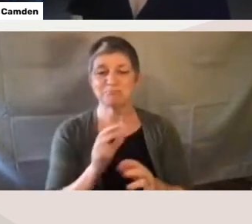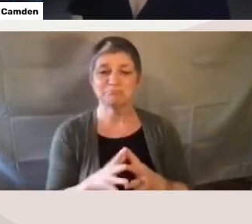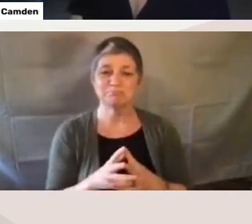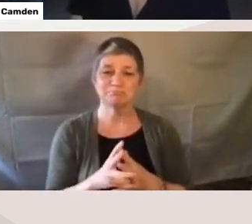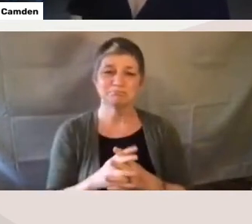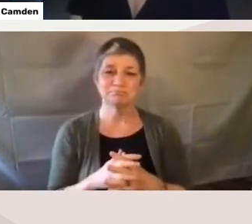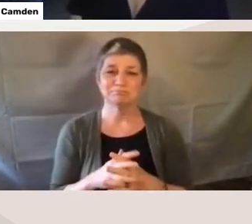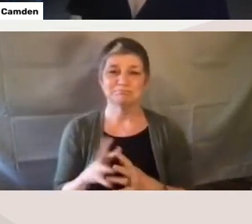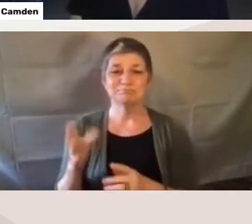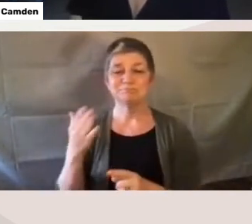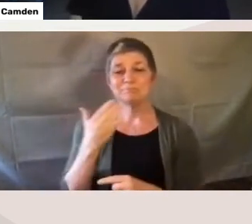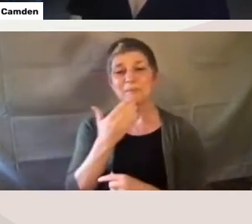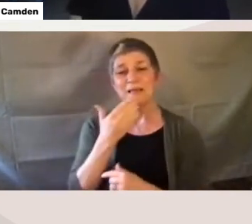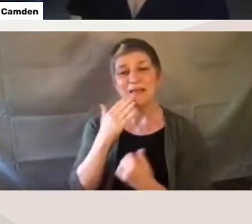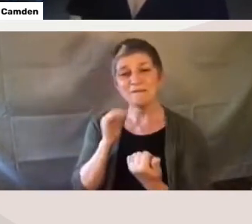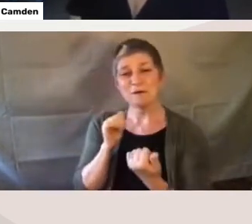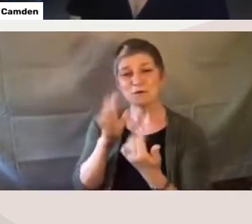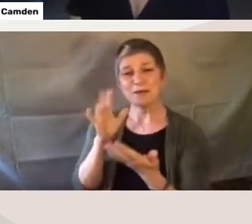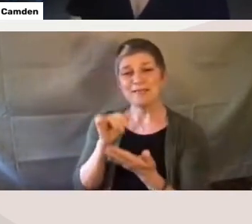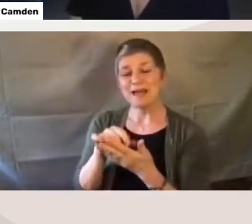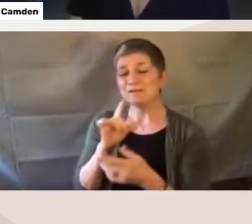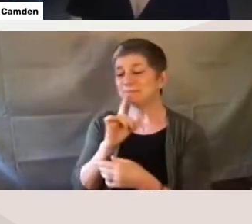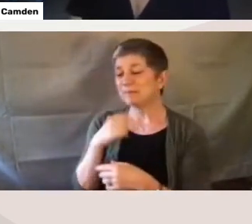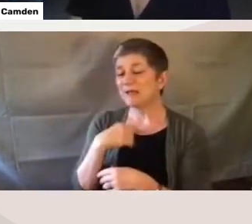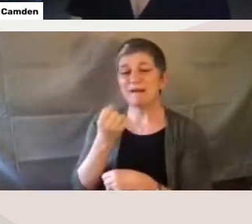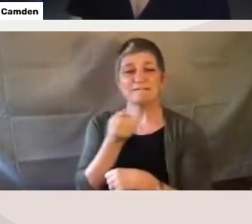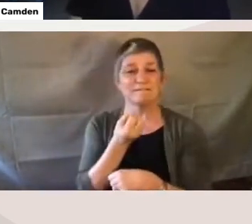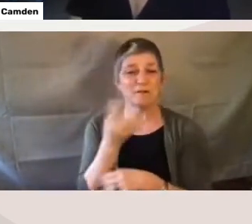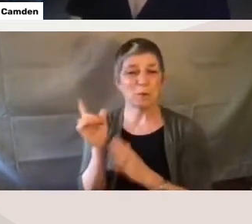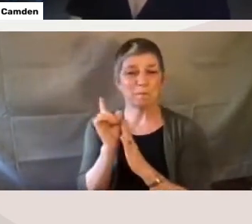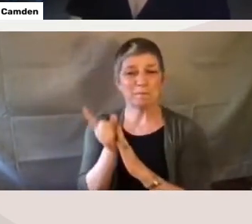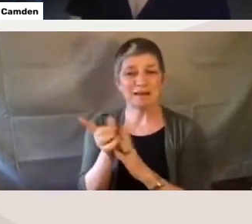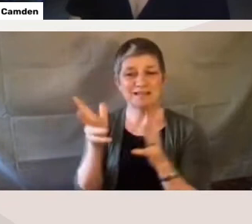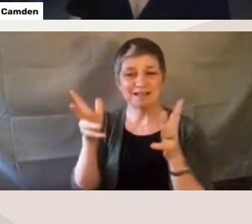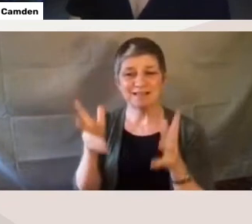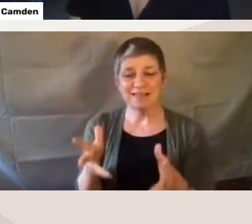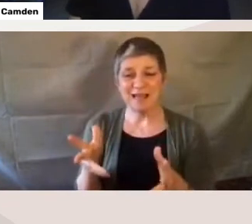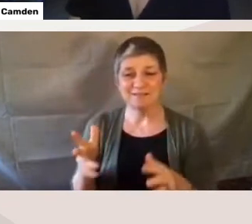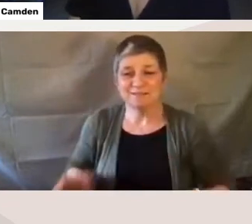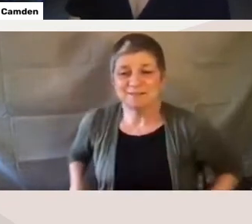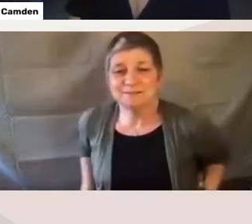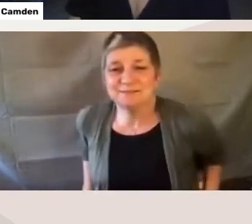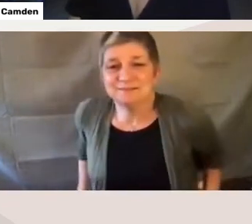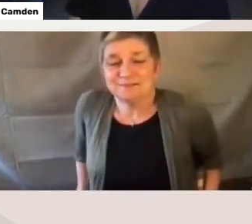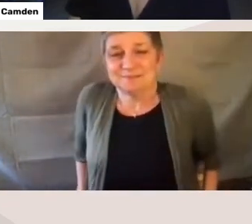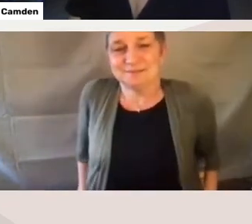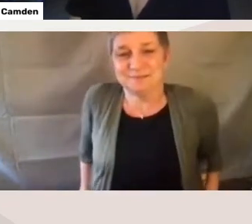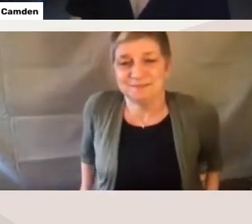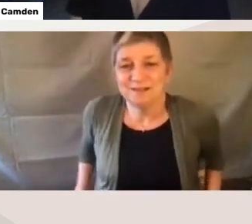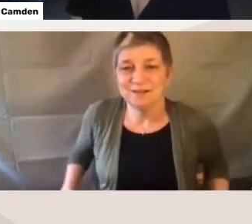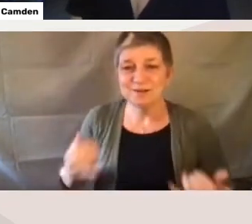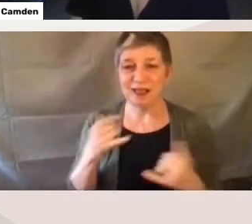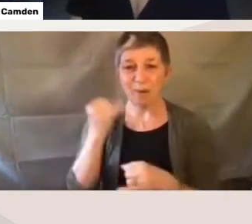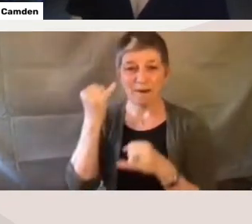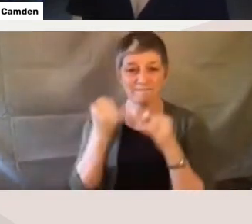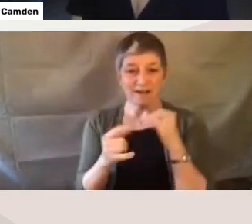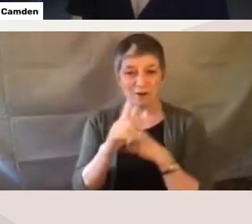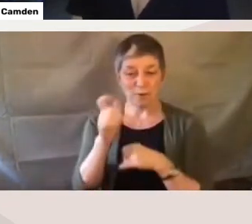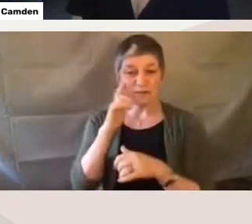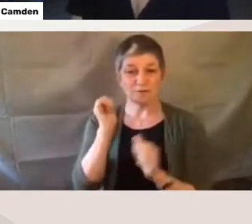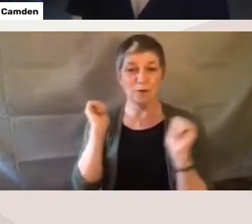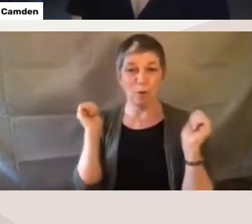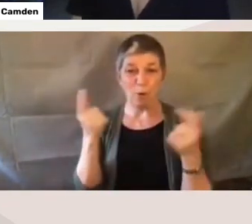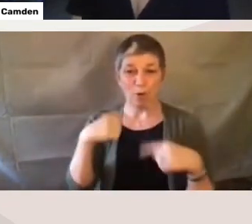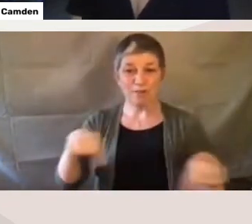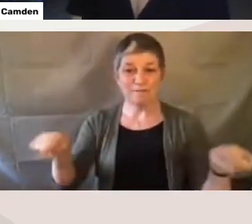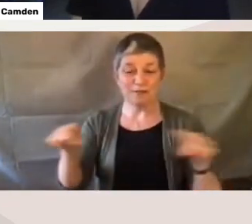Thanks for addressing that, Anne. So we only have a couple more minutes left. So I'm going to pose a last question to each of you, and I'll call